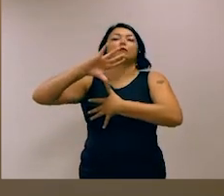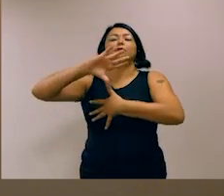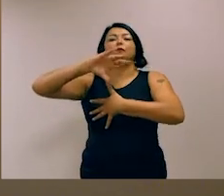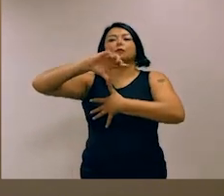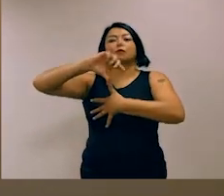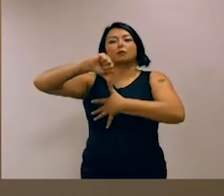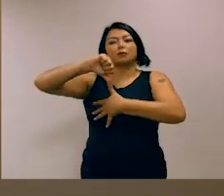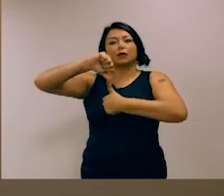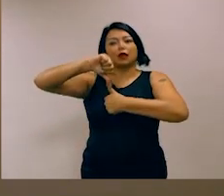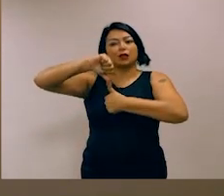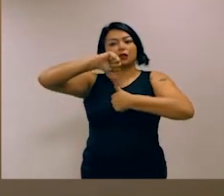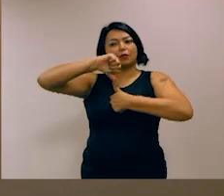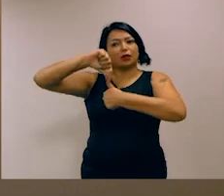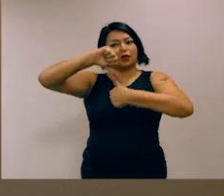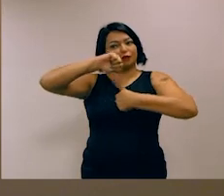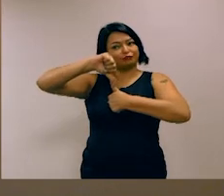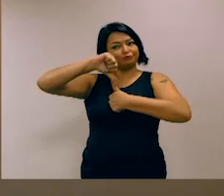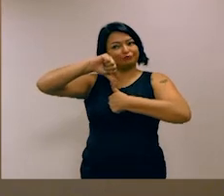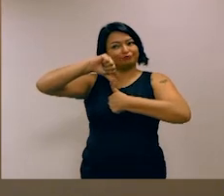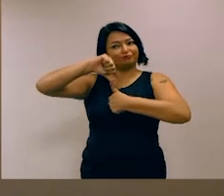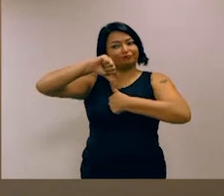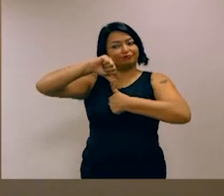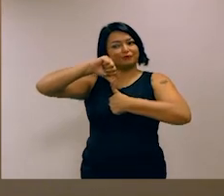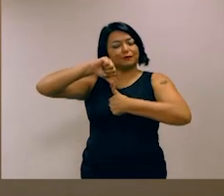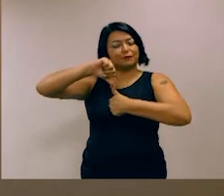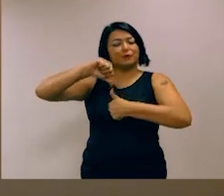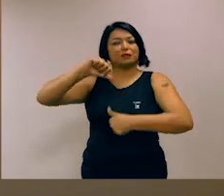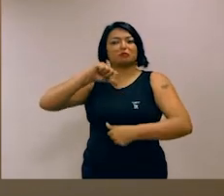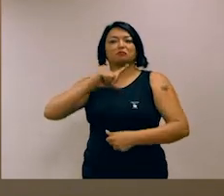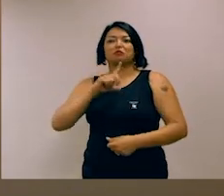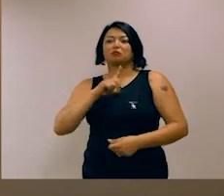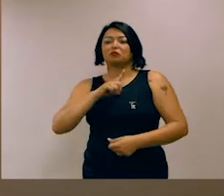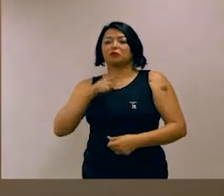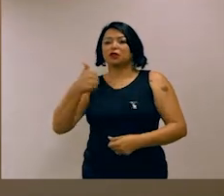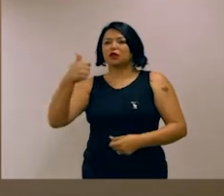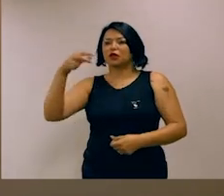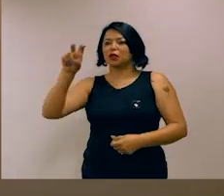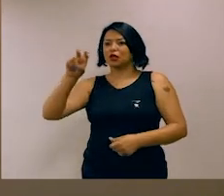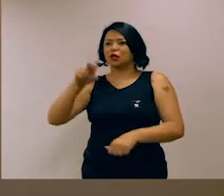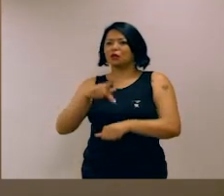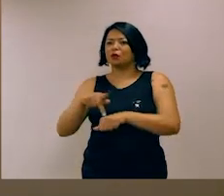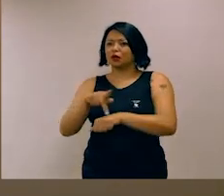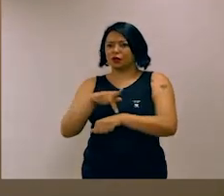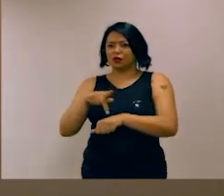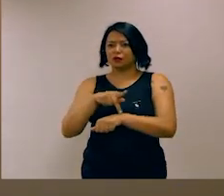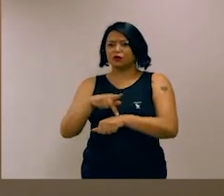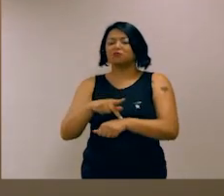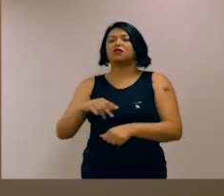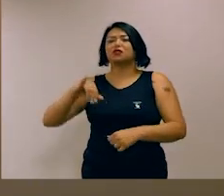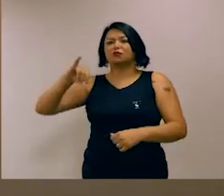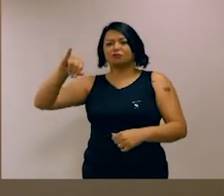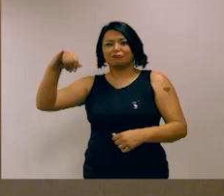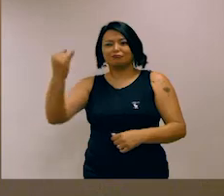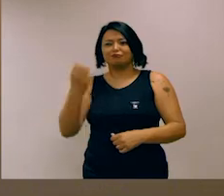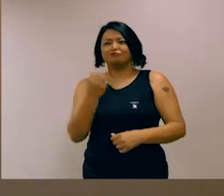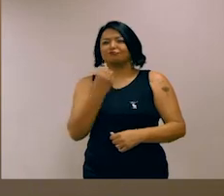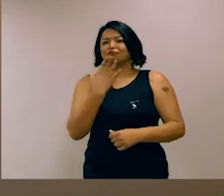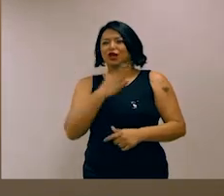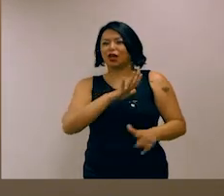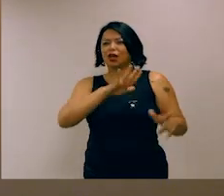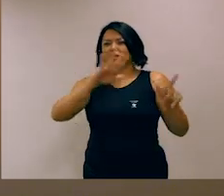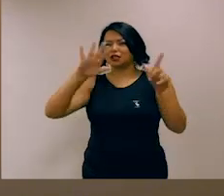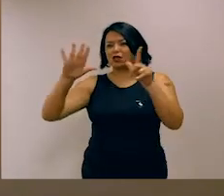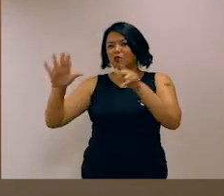American organization, Olá CEFS, with representatives of 15 countries. And I truly hope that you're going to